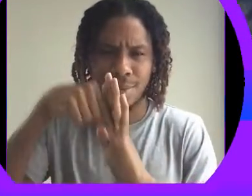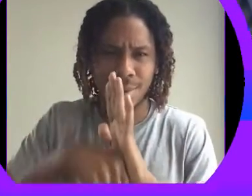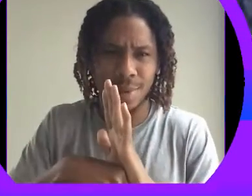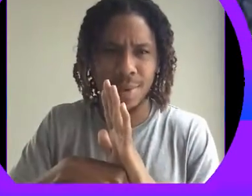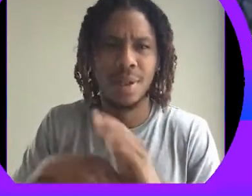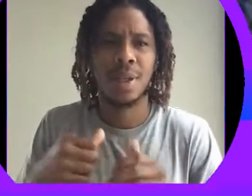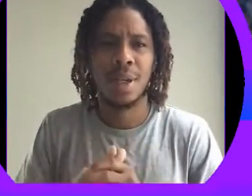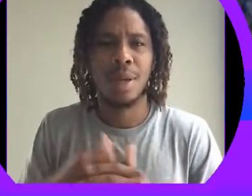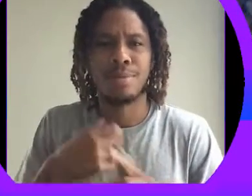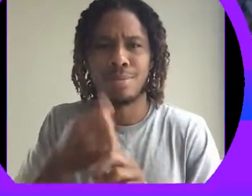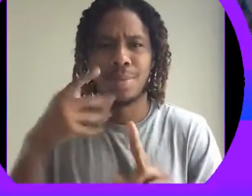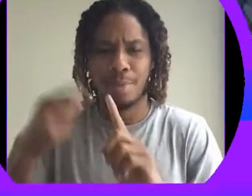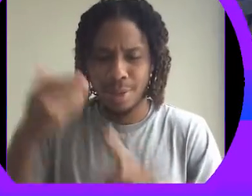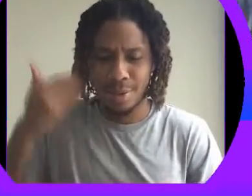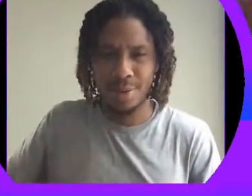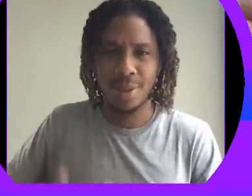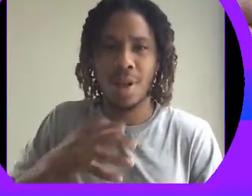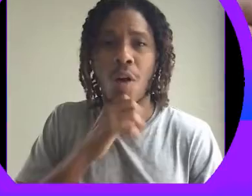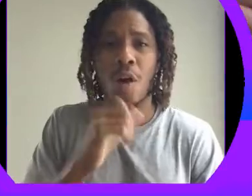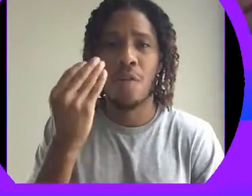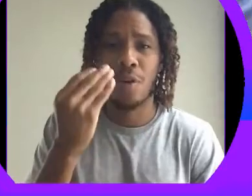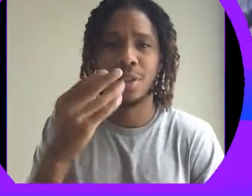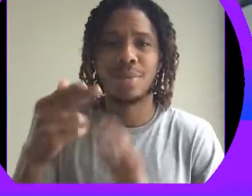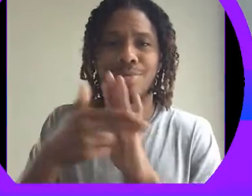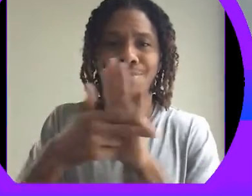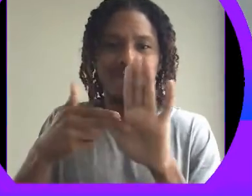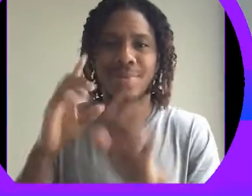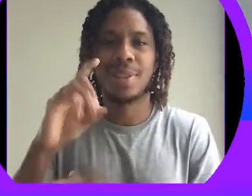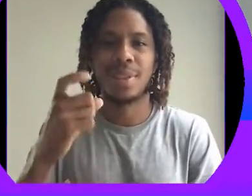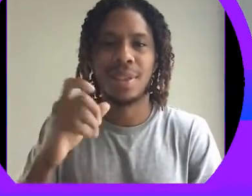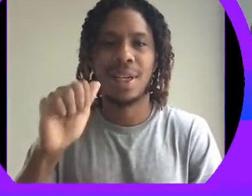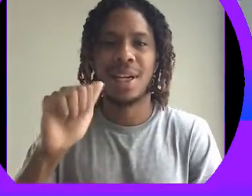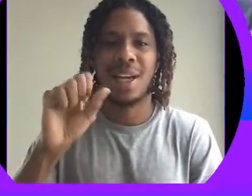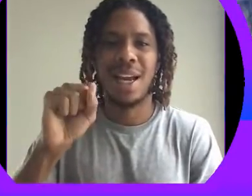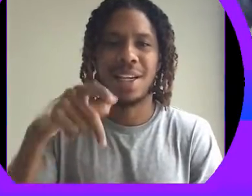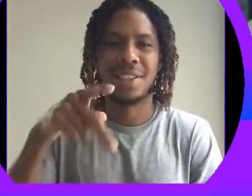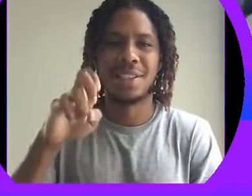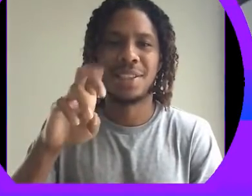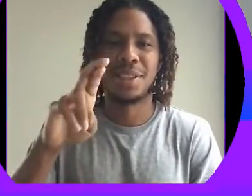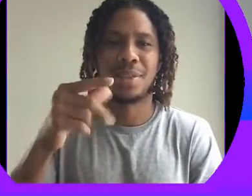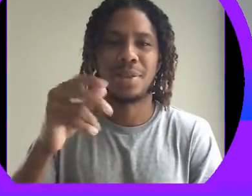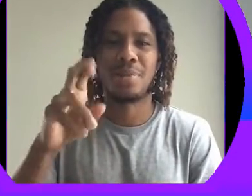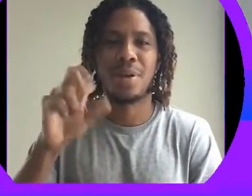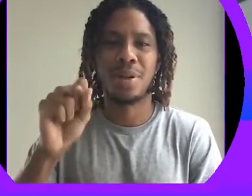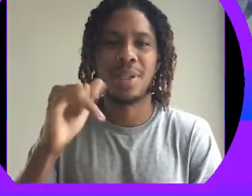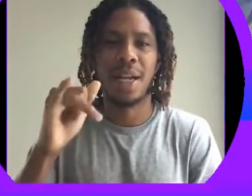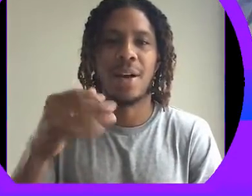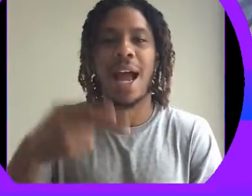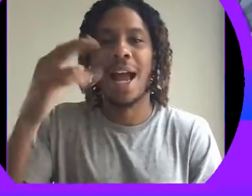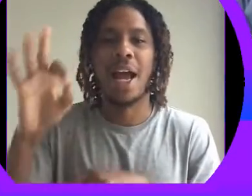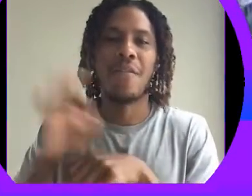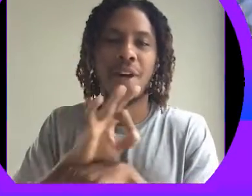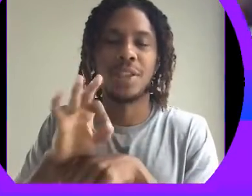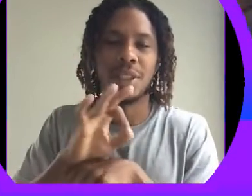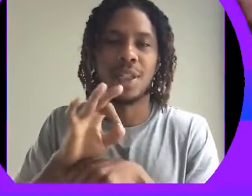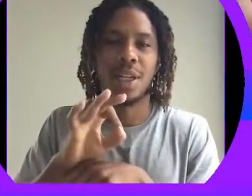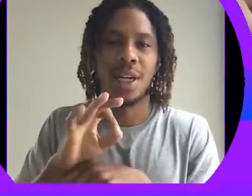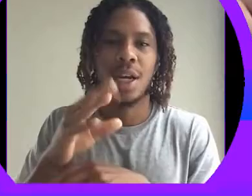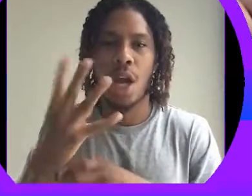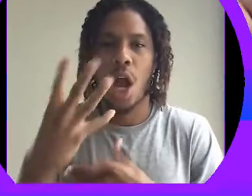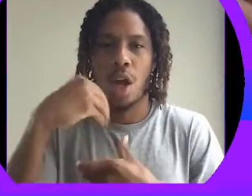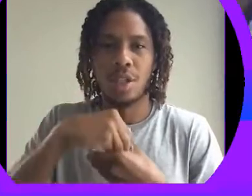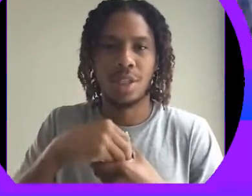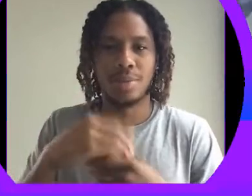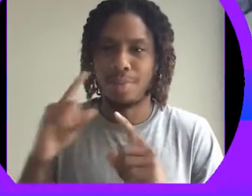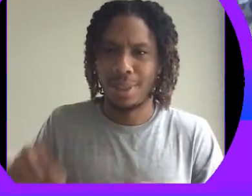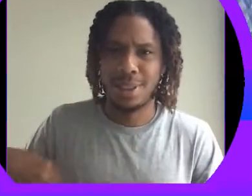into that, I'm going to tell you a bit about myself. At age 14, I was diagnosed with Aspergers, now we consider high-functioning autism. And